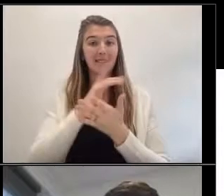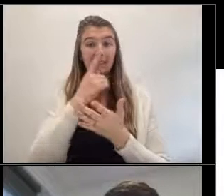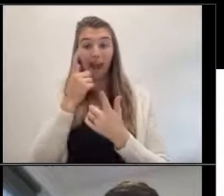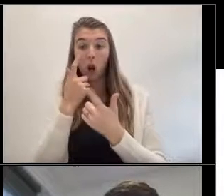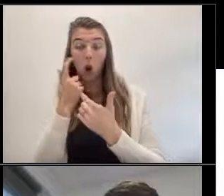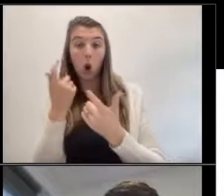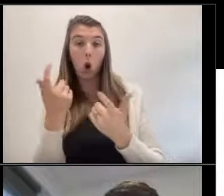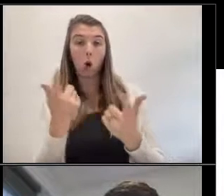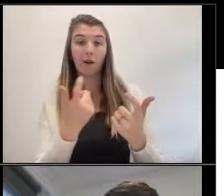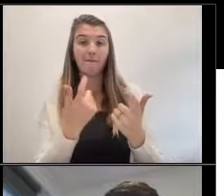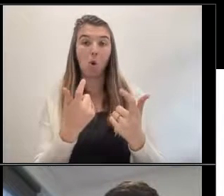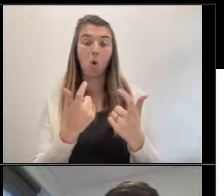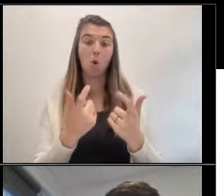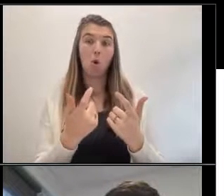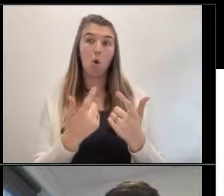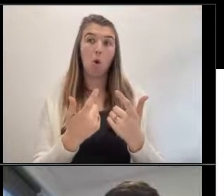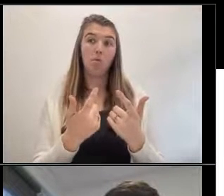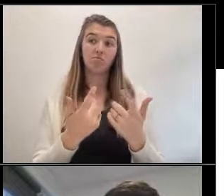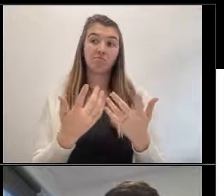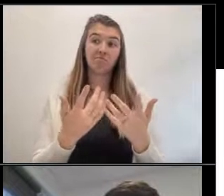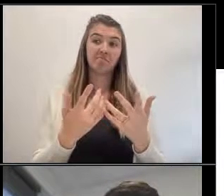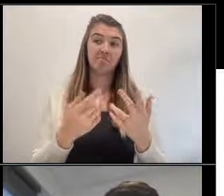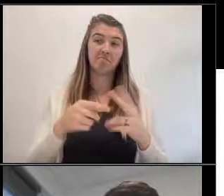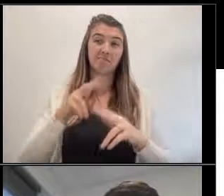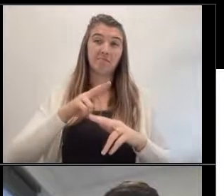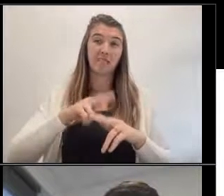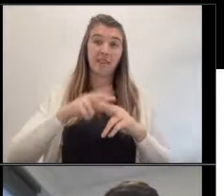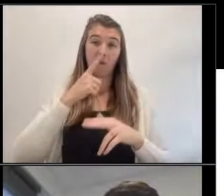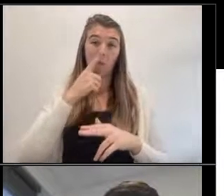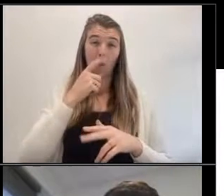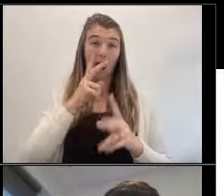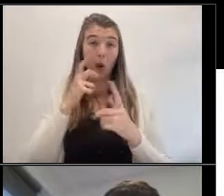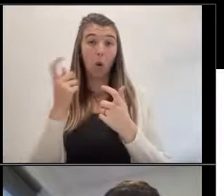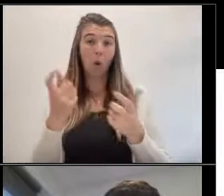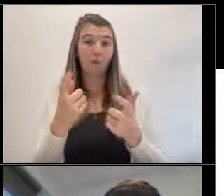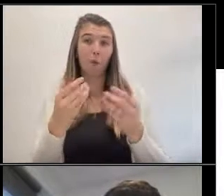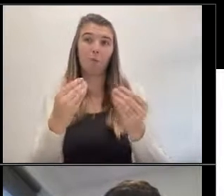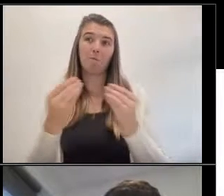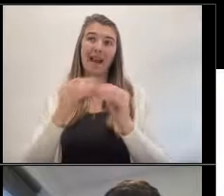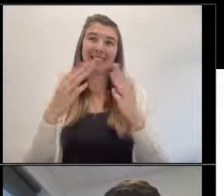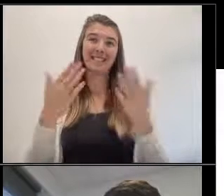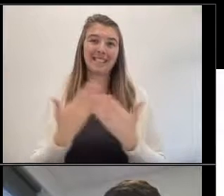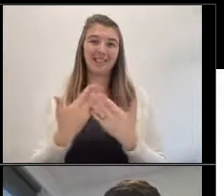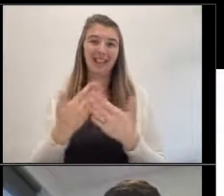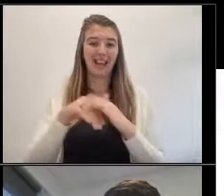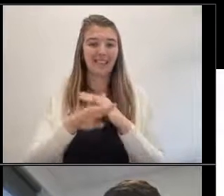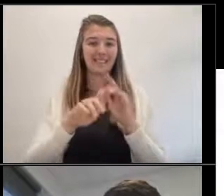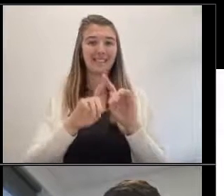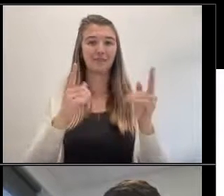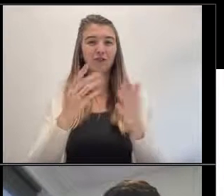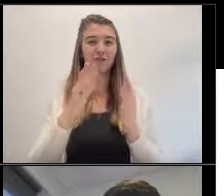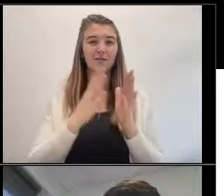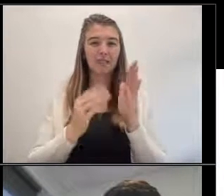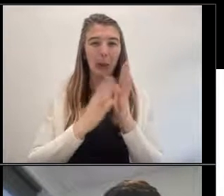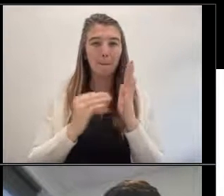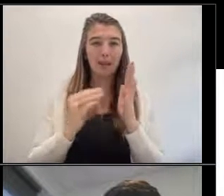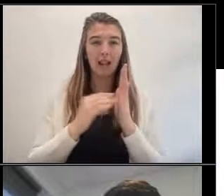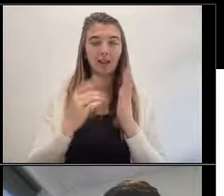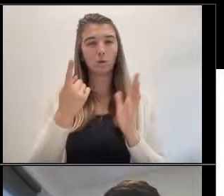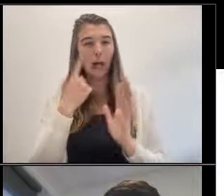for, you know, whether you can even realistically look at the plastosphere in those samples if plastics are collected. But as far as